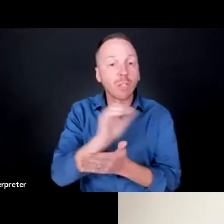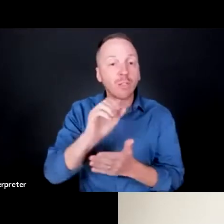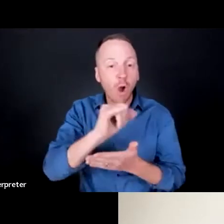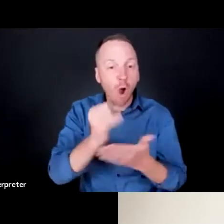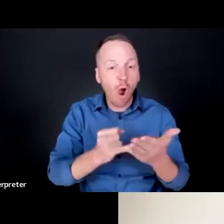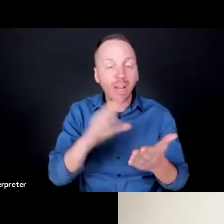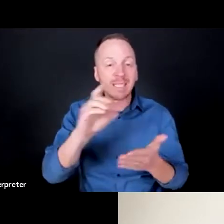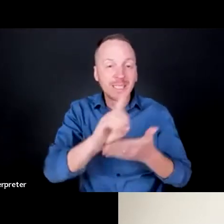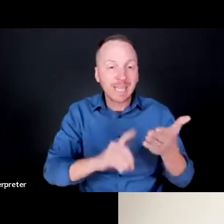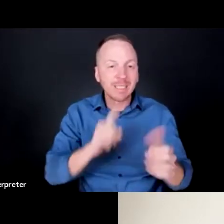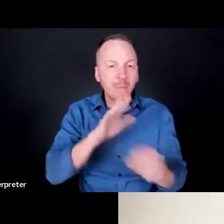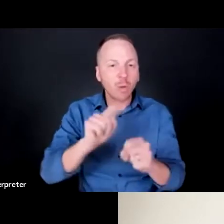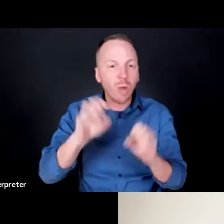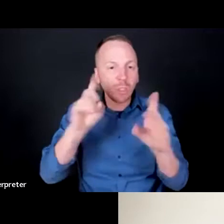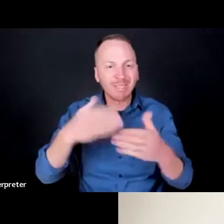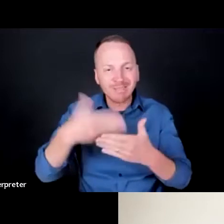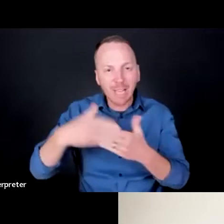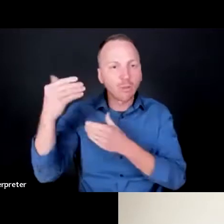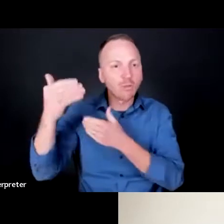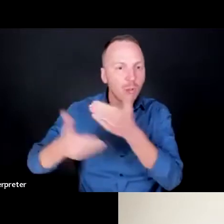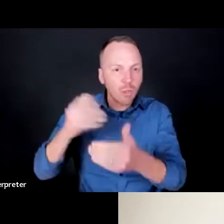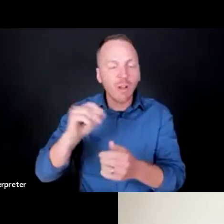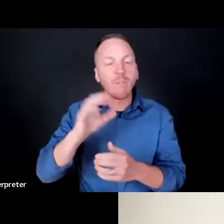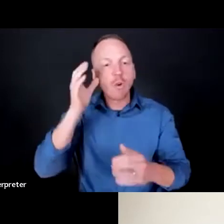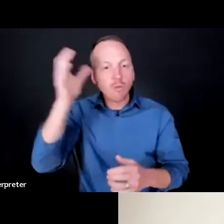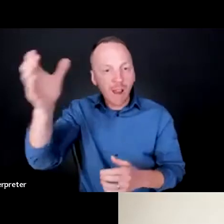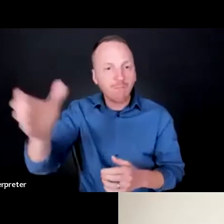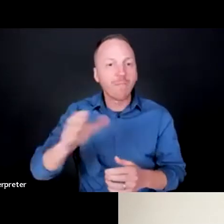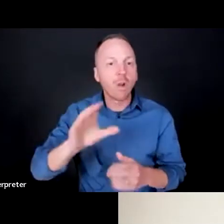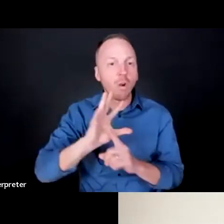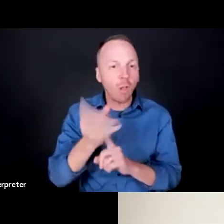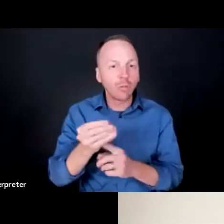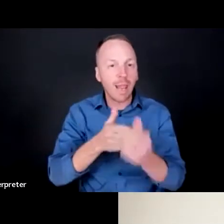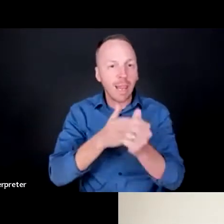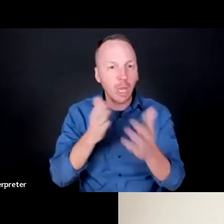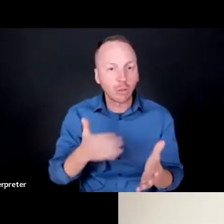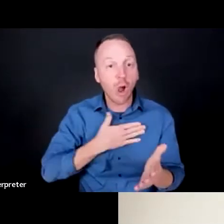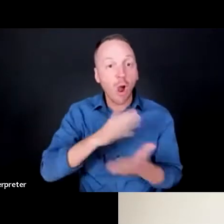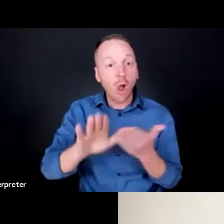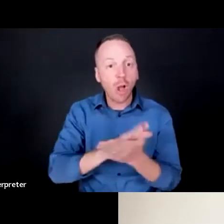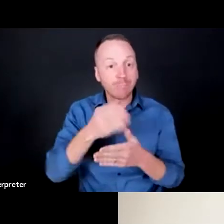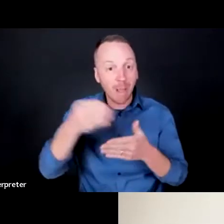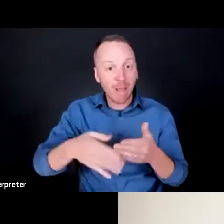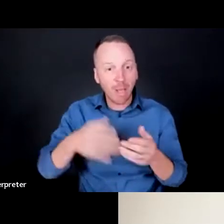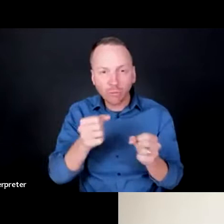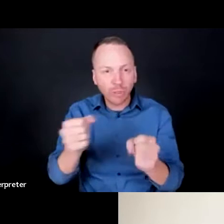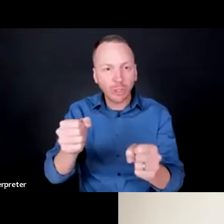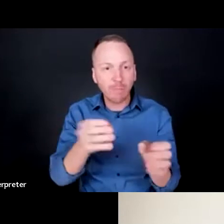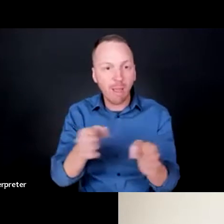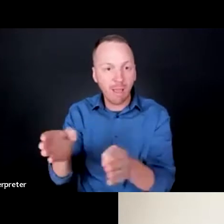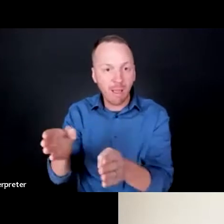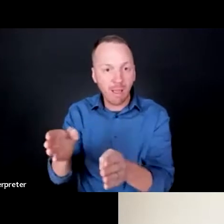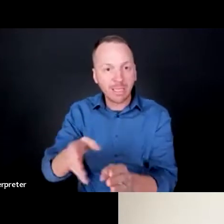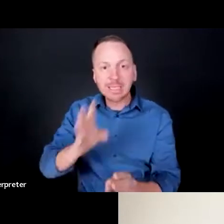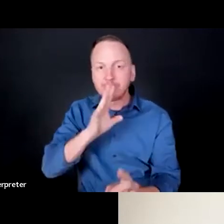is committed to educating that next generation of creative cultural leaders. And our college recently completed a strategic plan that